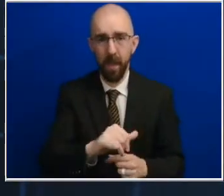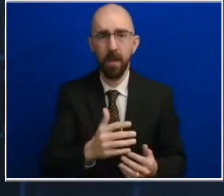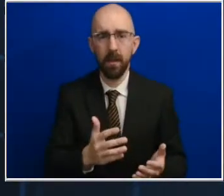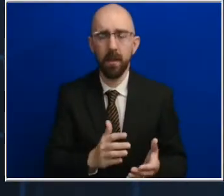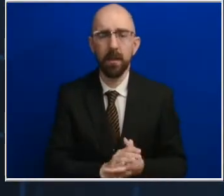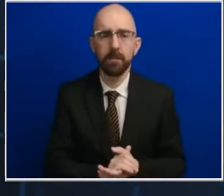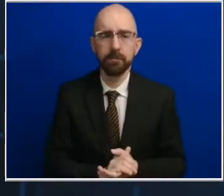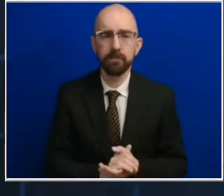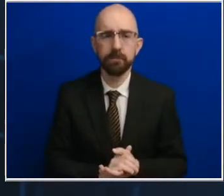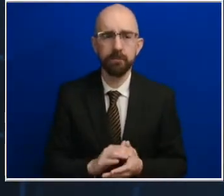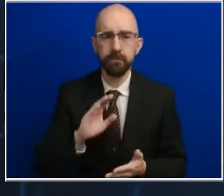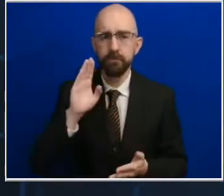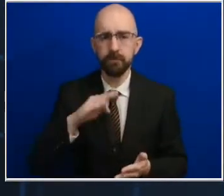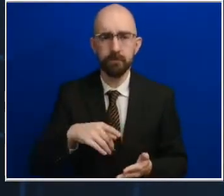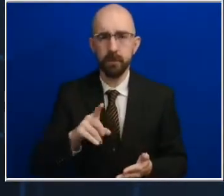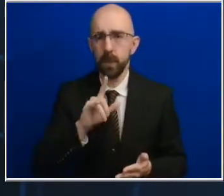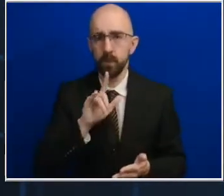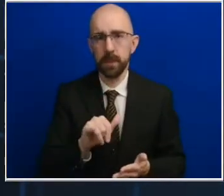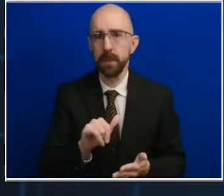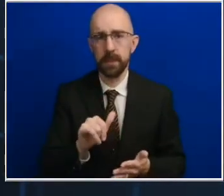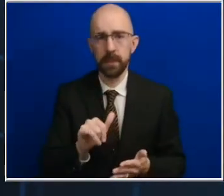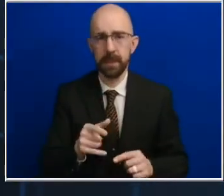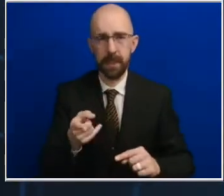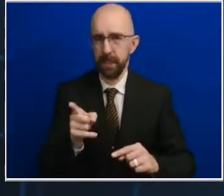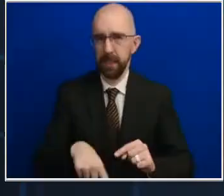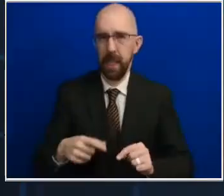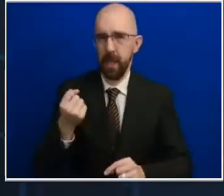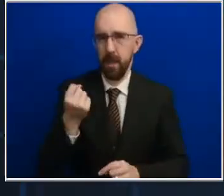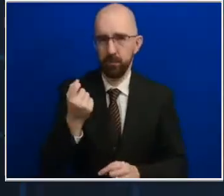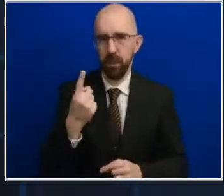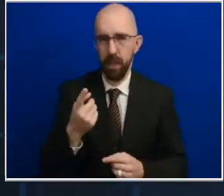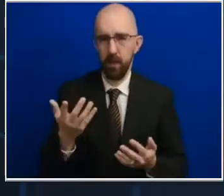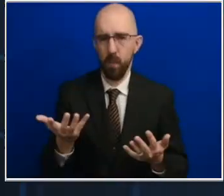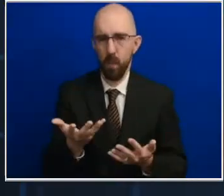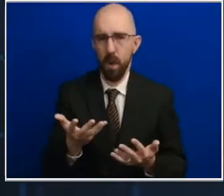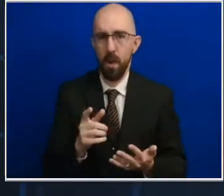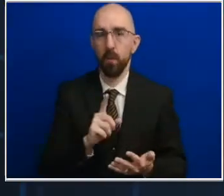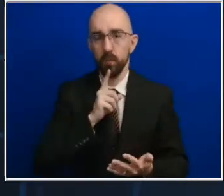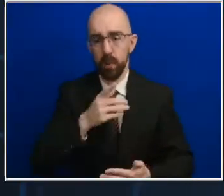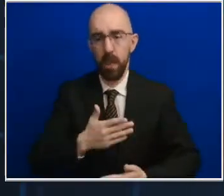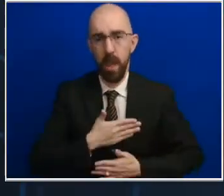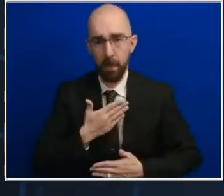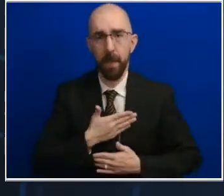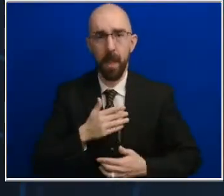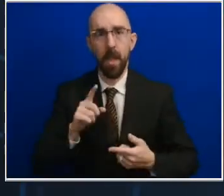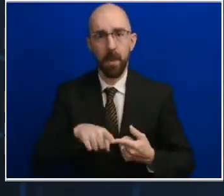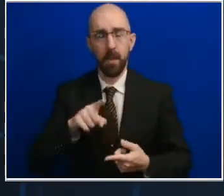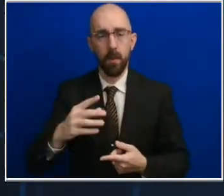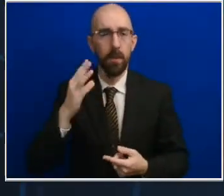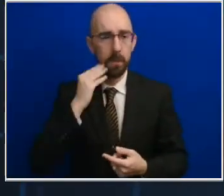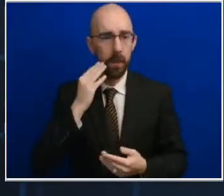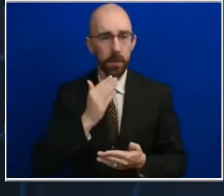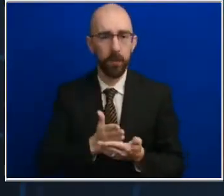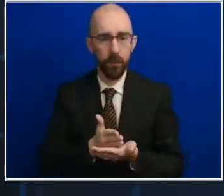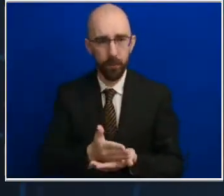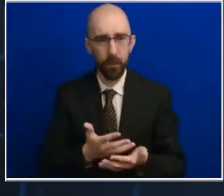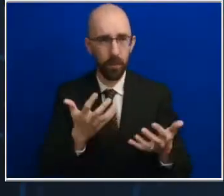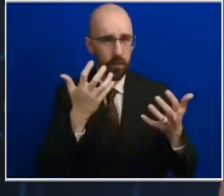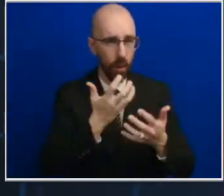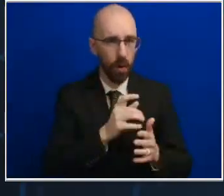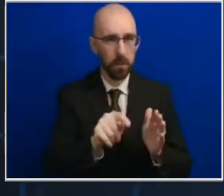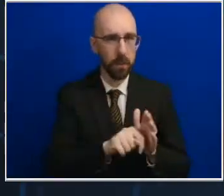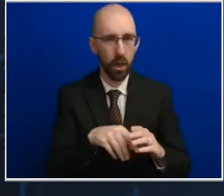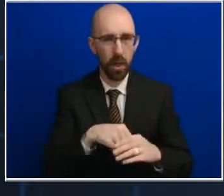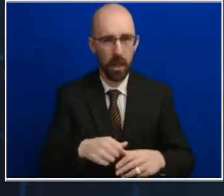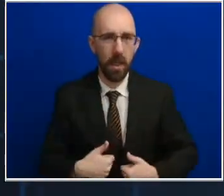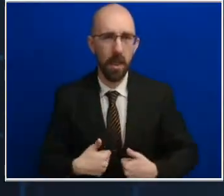you know, you really can't understand what true happiness is unless you go through, you know, these dark times in your life and then